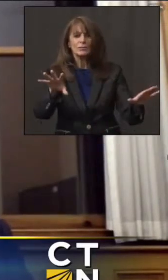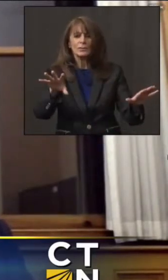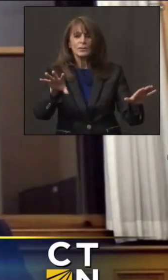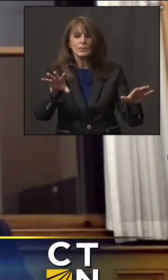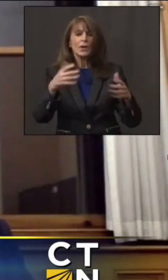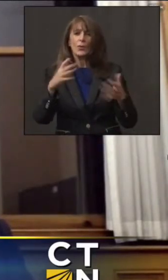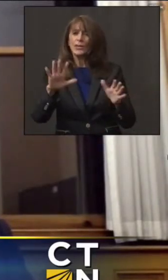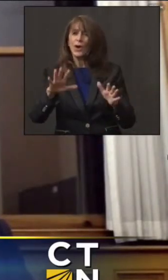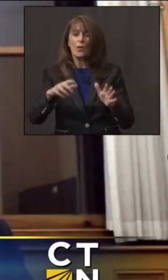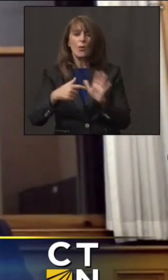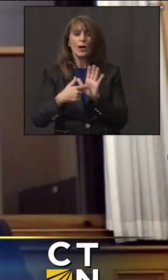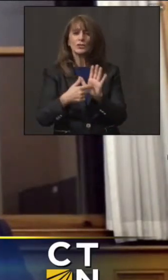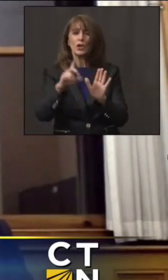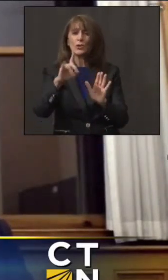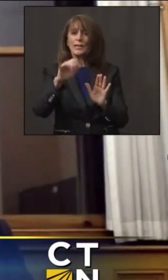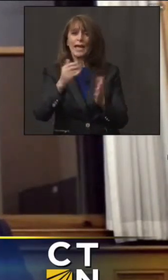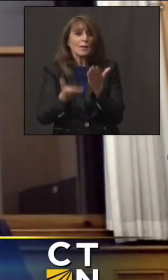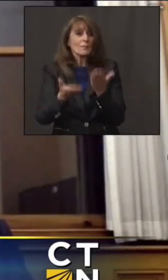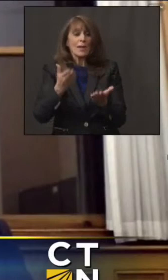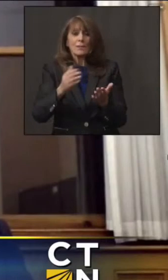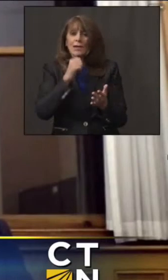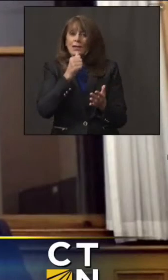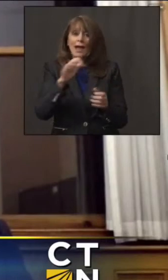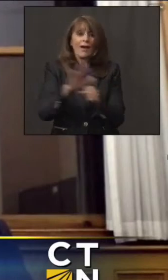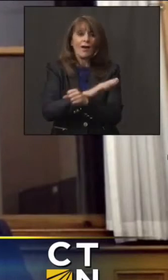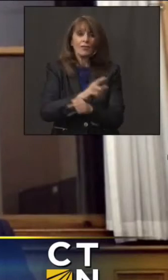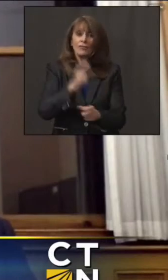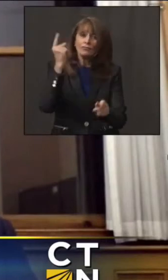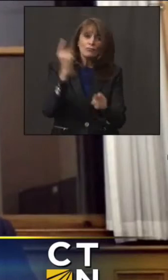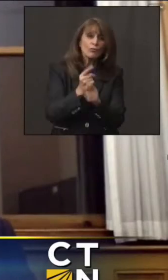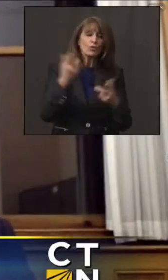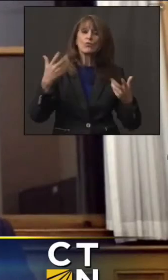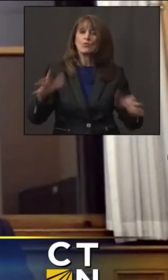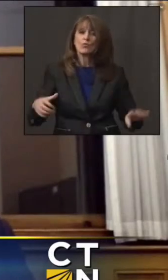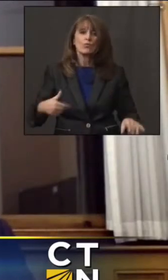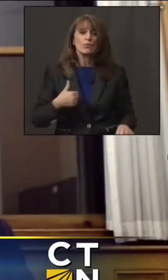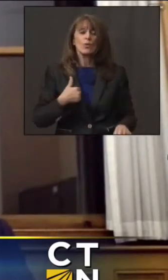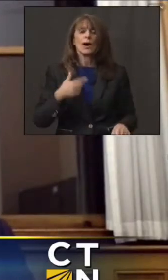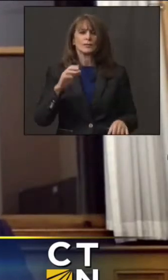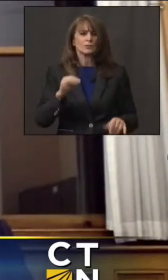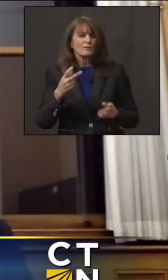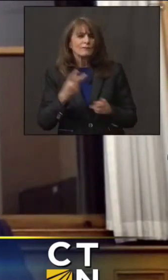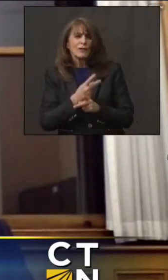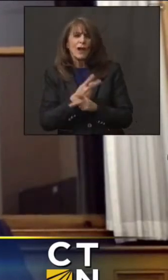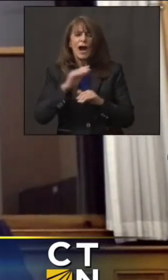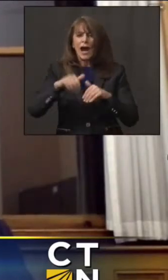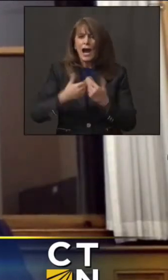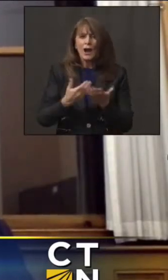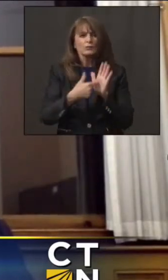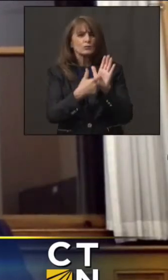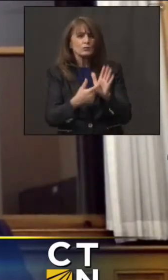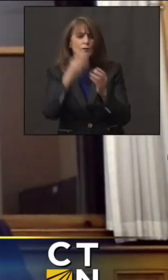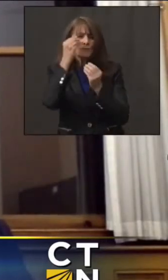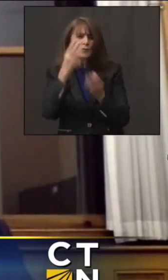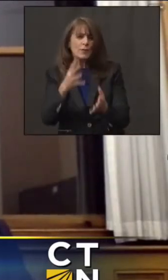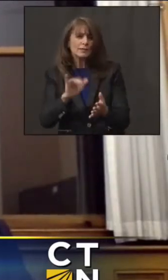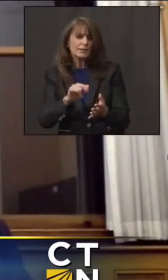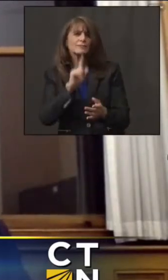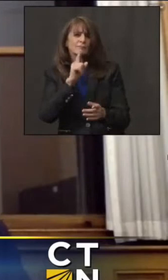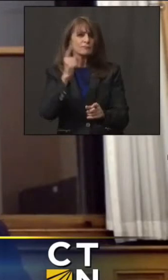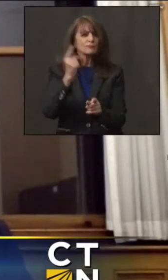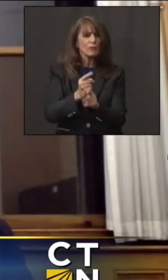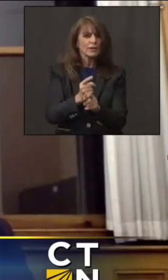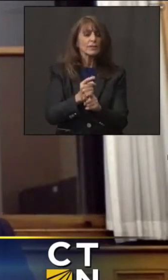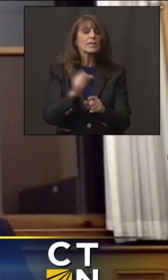present data that could be misleading in that regard. And so we are working on how to share more information around that. We agree there would be